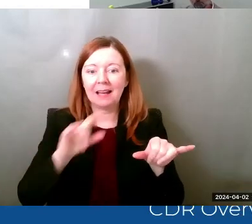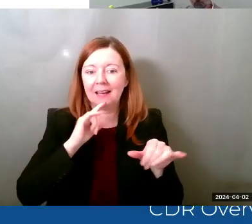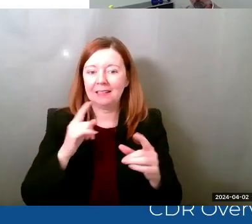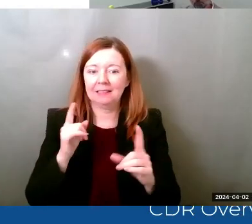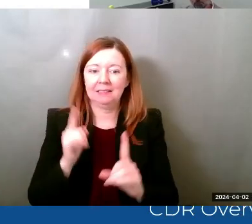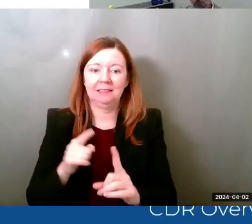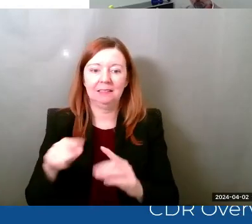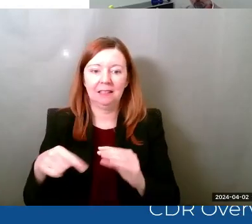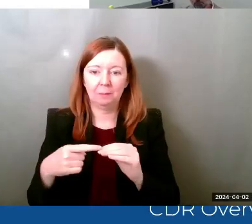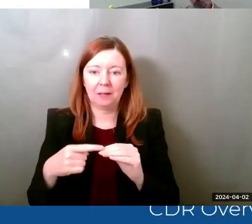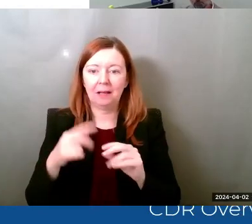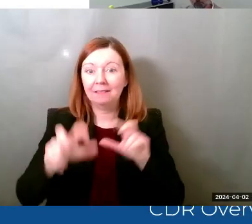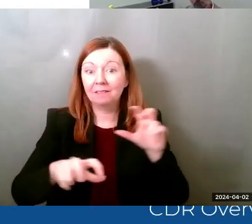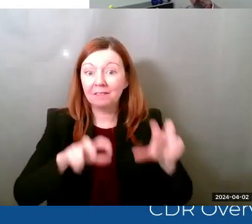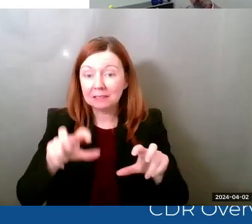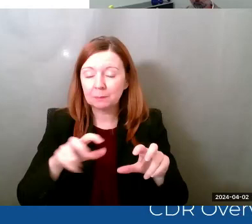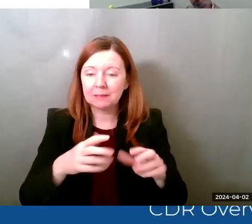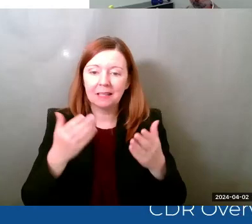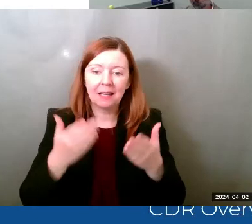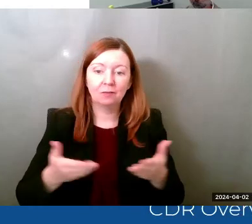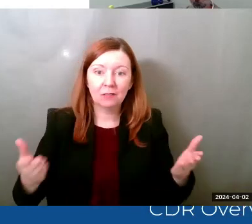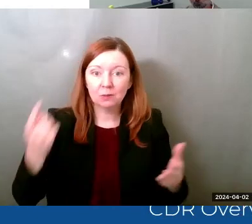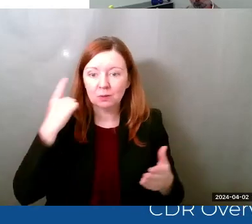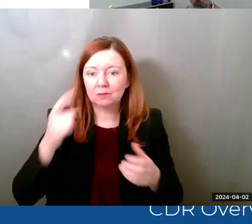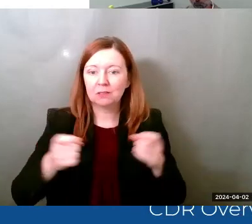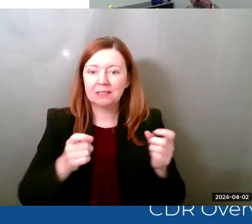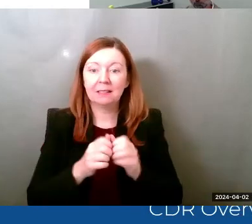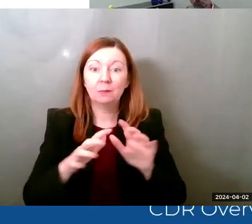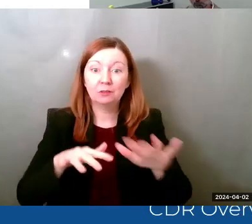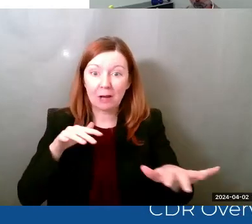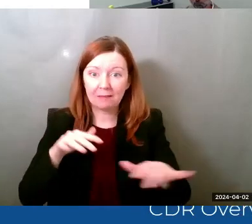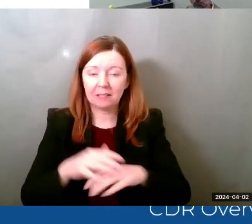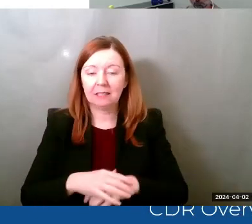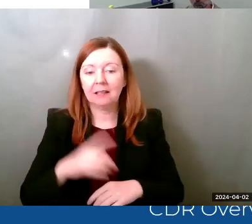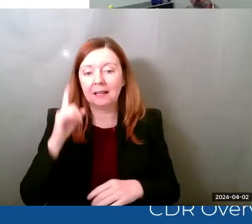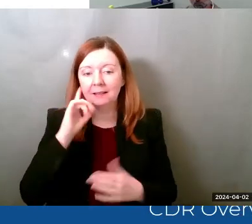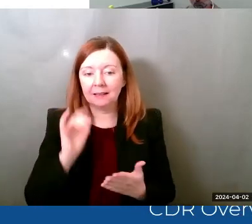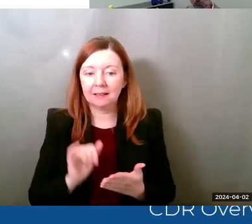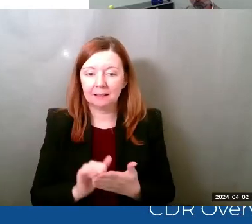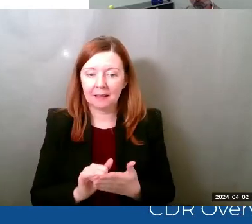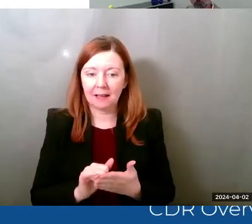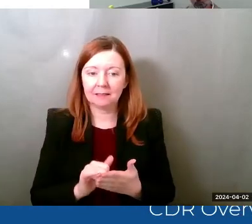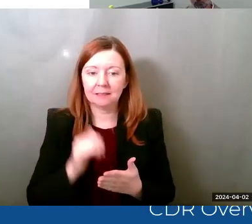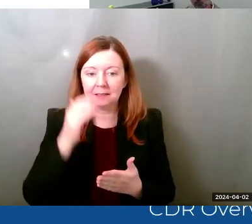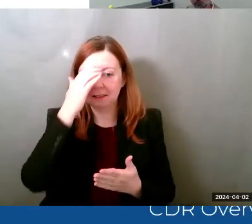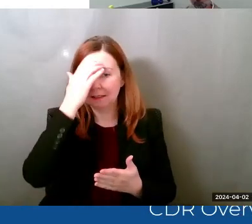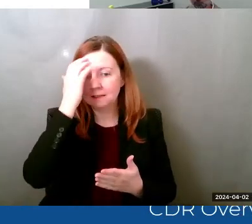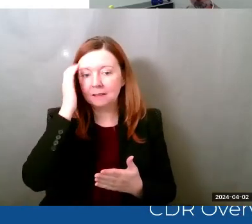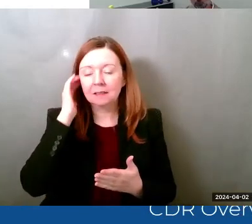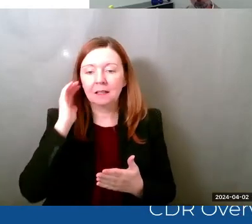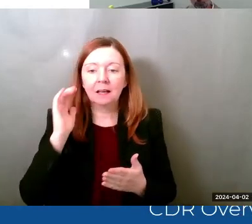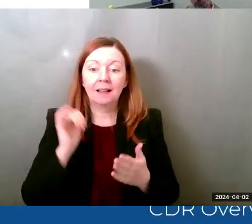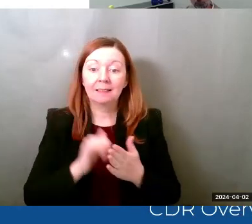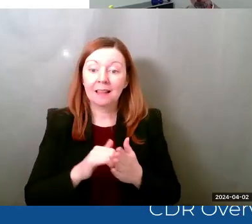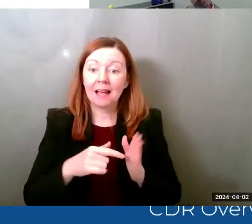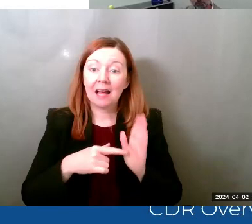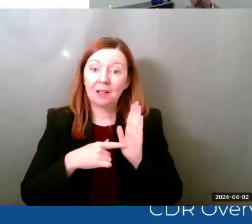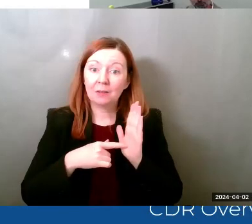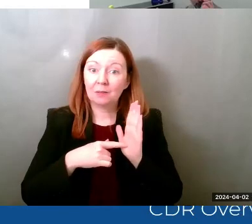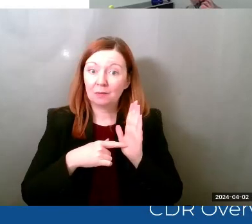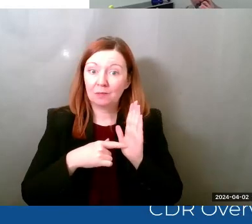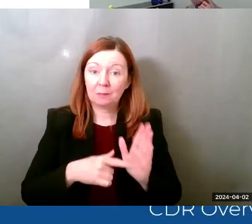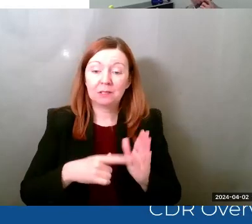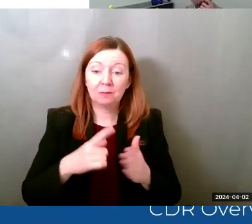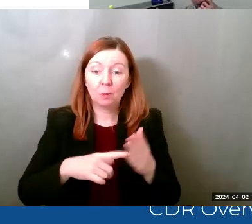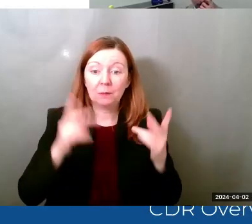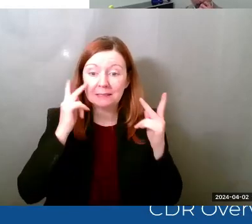surrounding investments and resources for dealing with traffic. And I think that, that's representative of what we view as